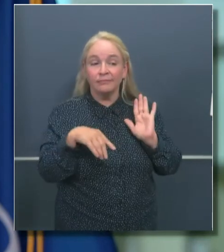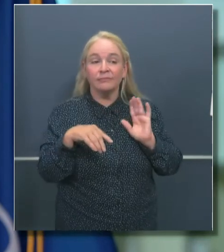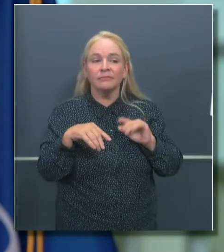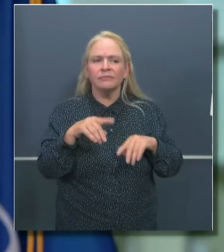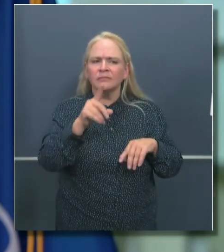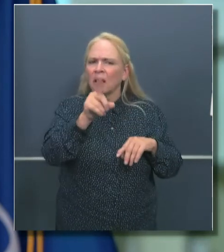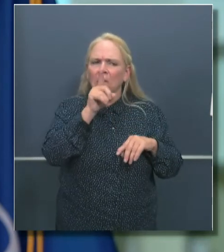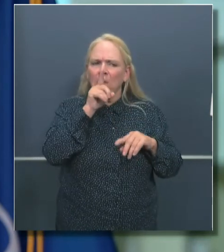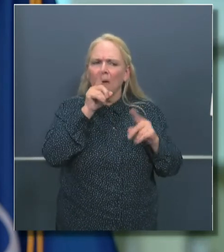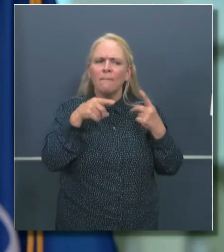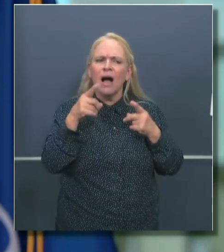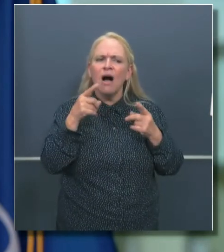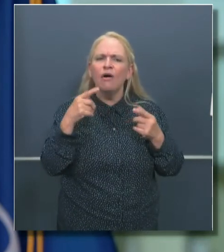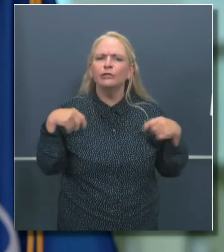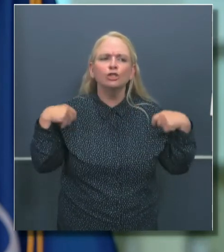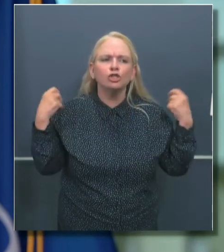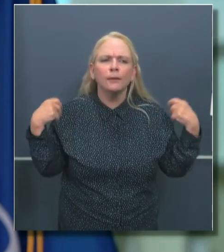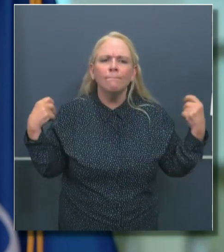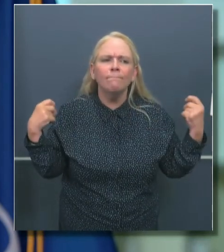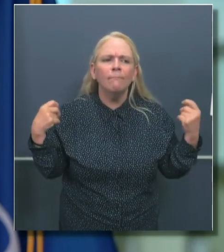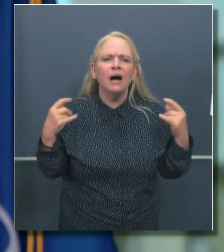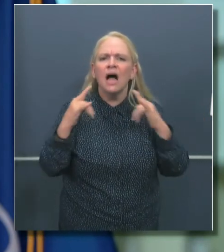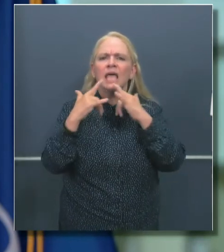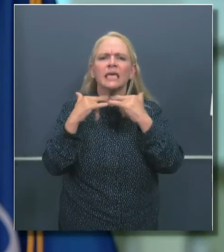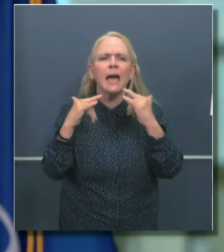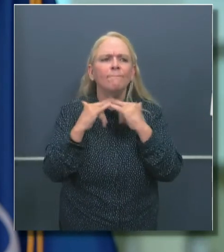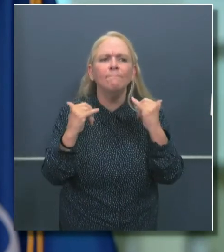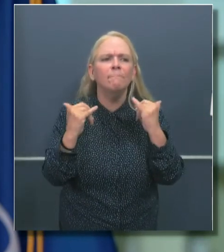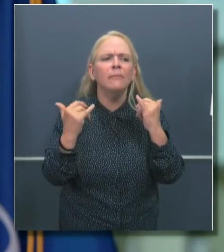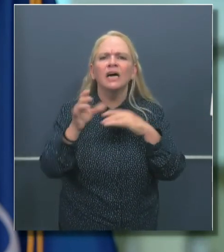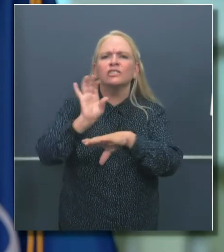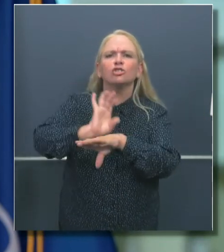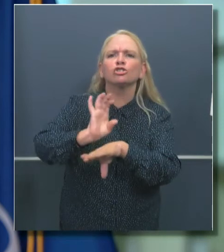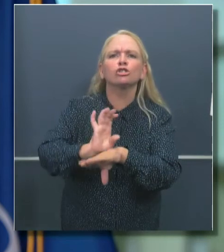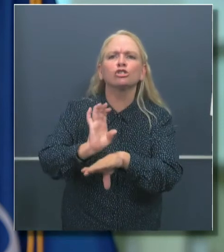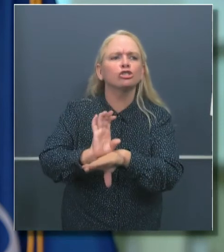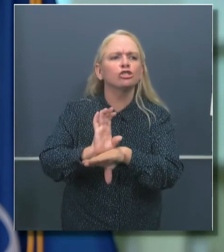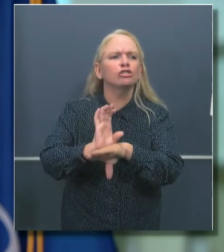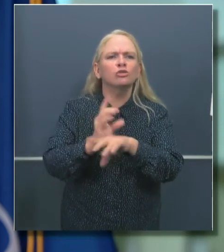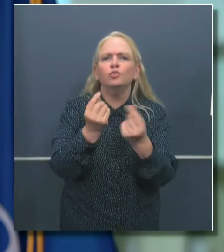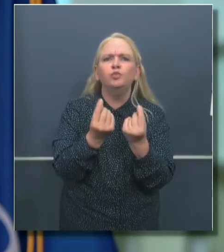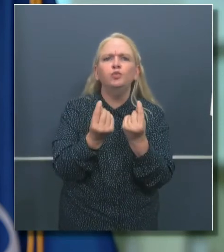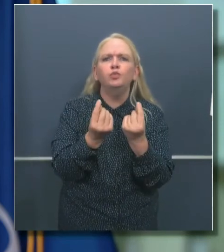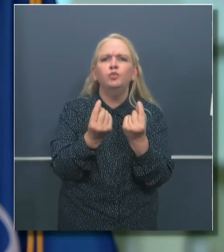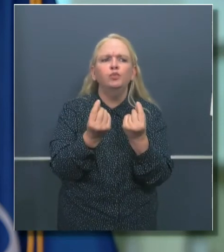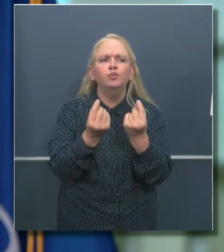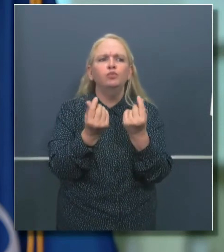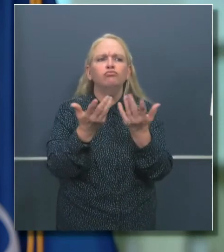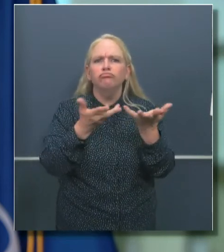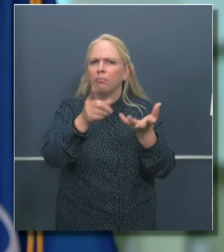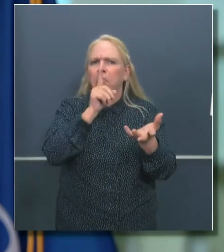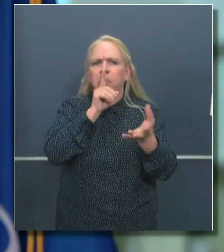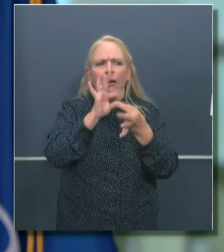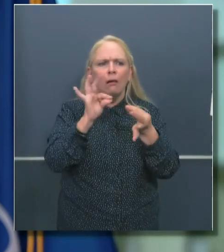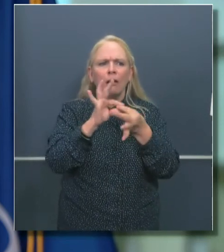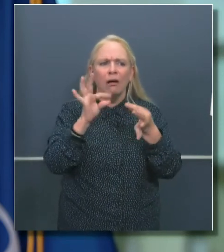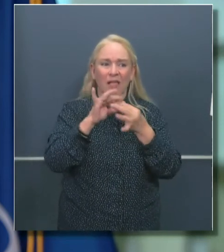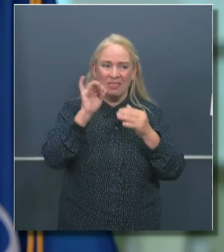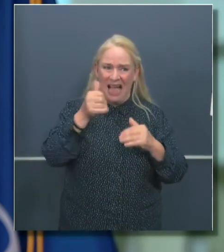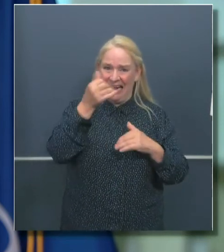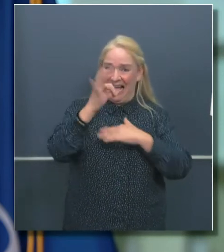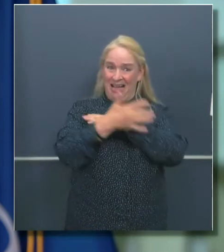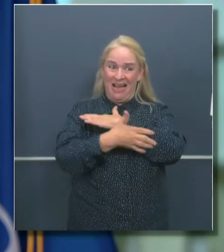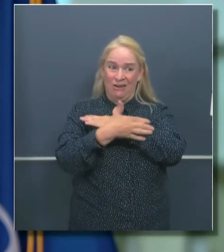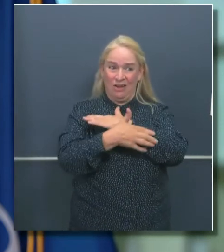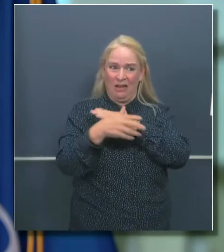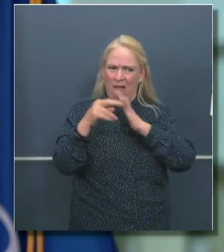centers, day camps, even government bodies that are still meeting in some of these really highly impacted counties. Why is that? Well,